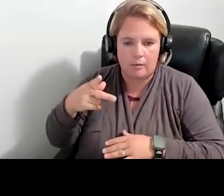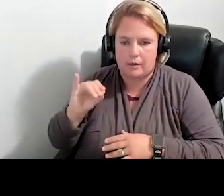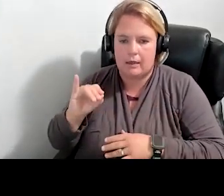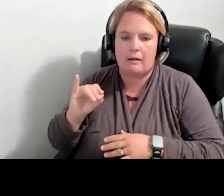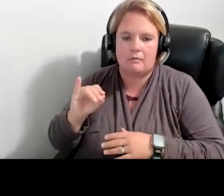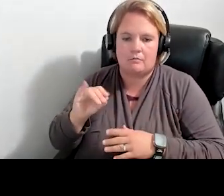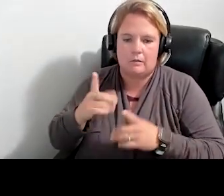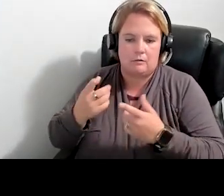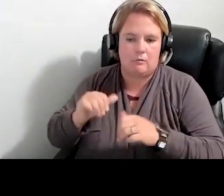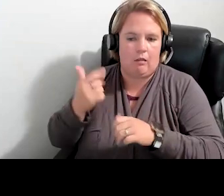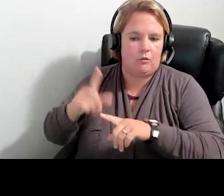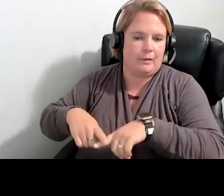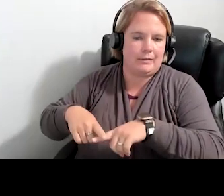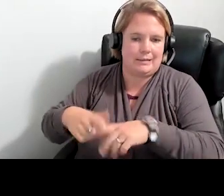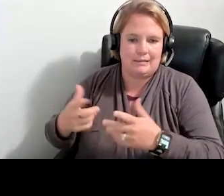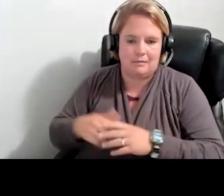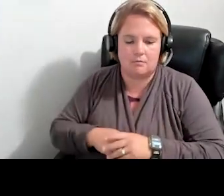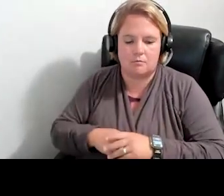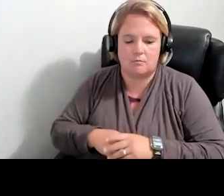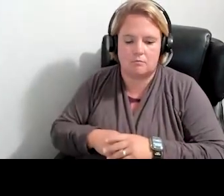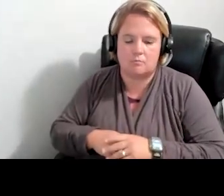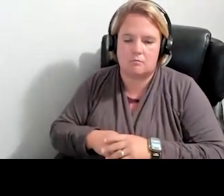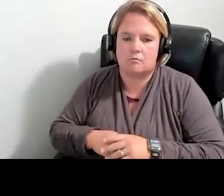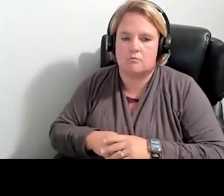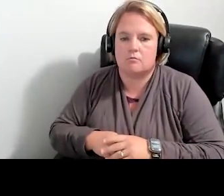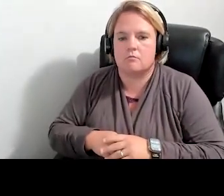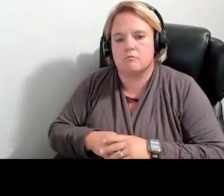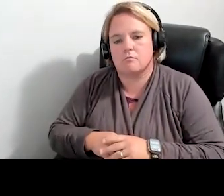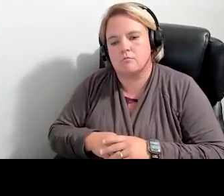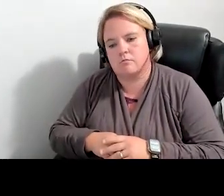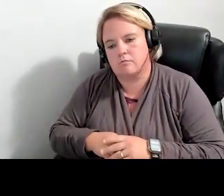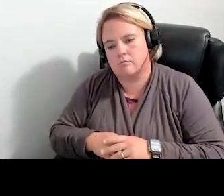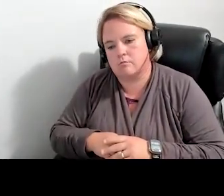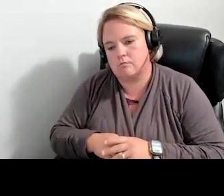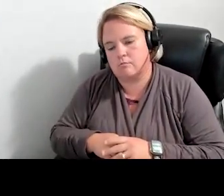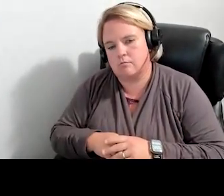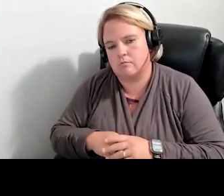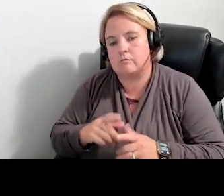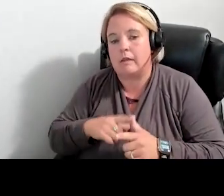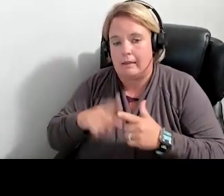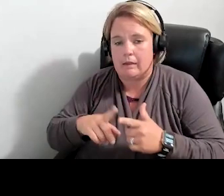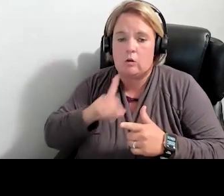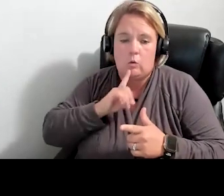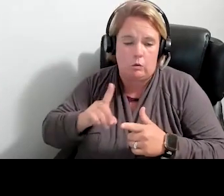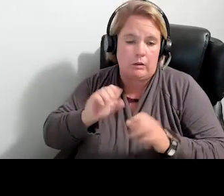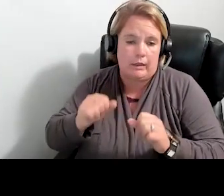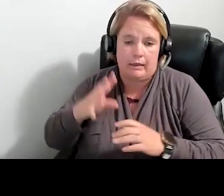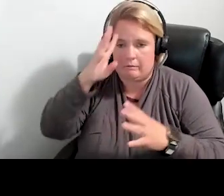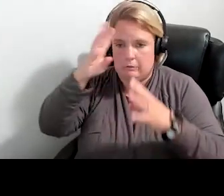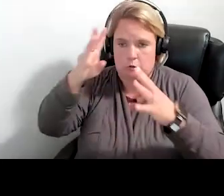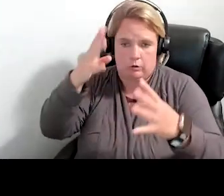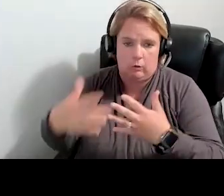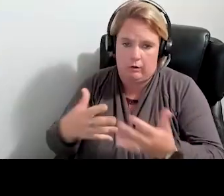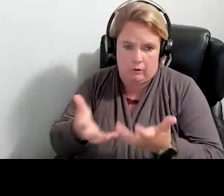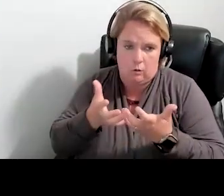dependencies, whatever my code tells me. And then I can really create whatever the heck I want,